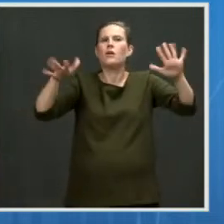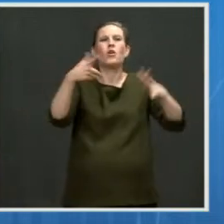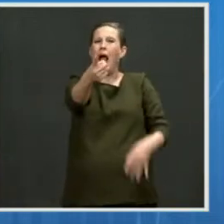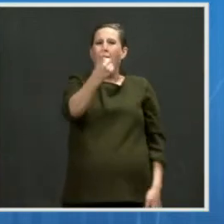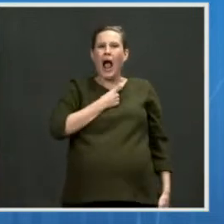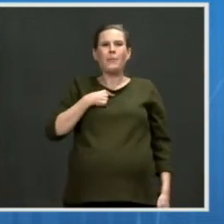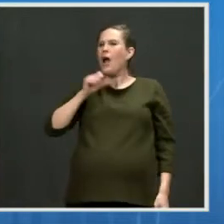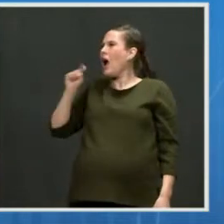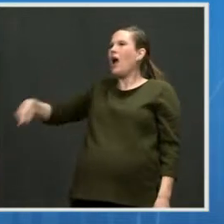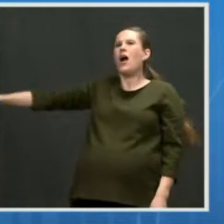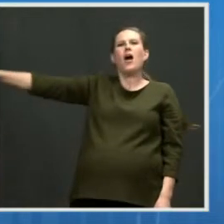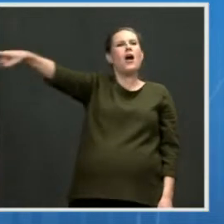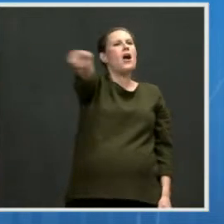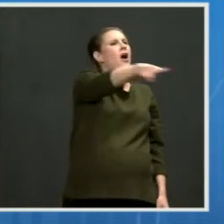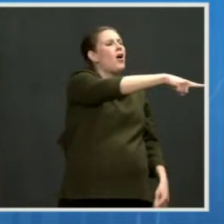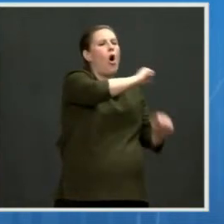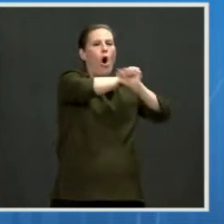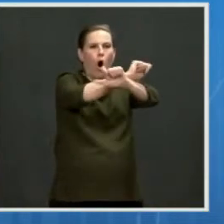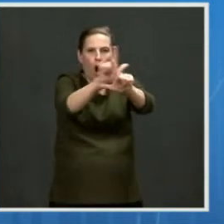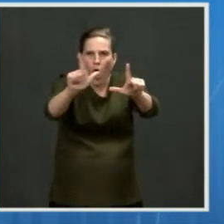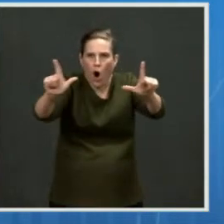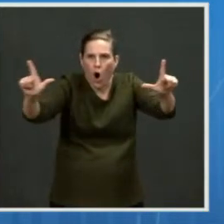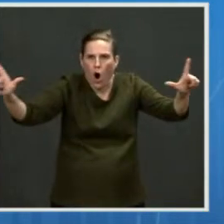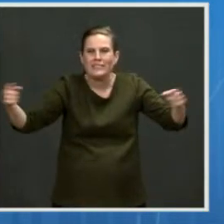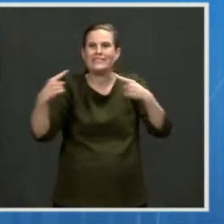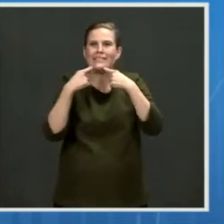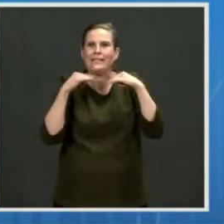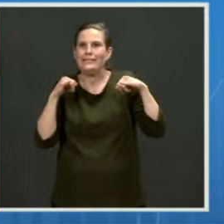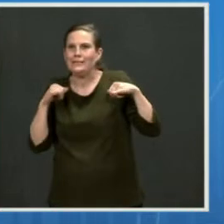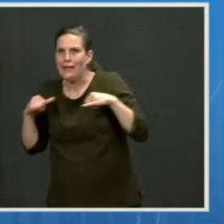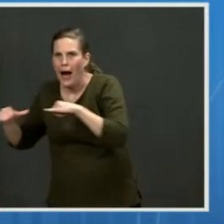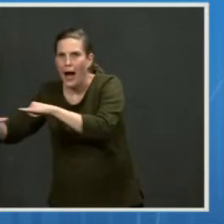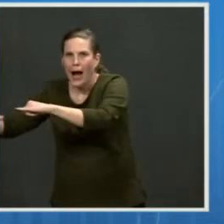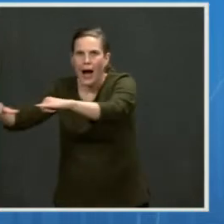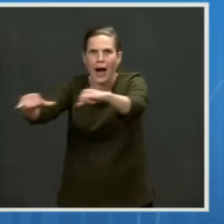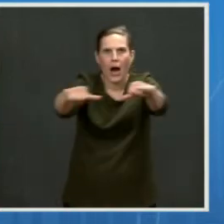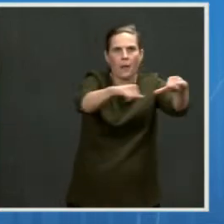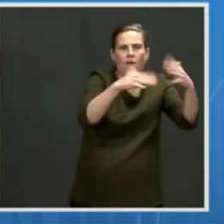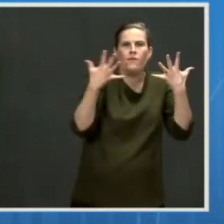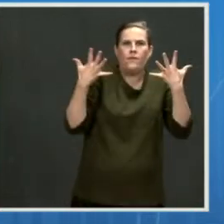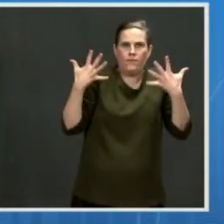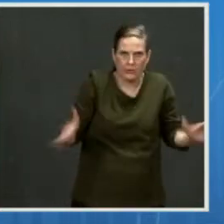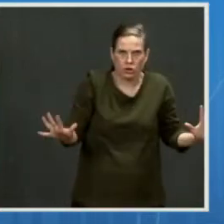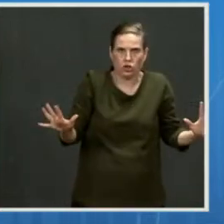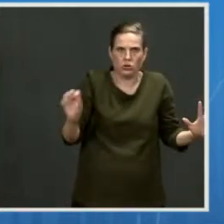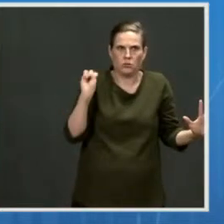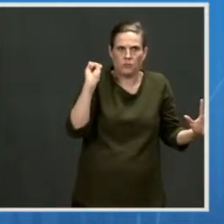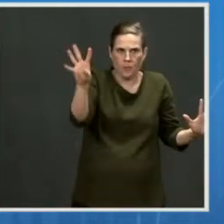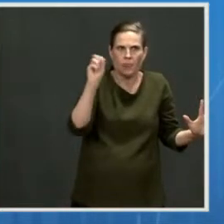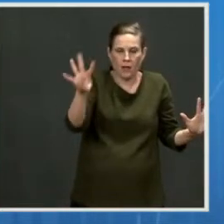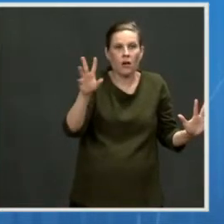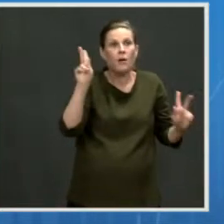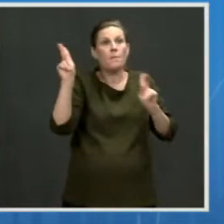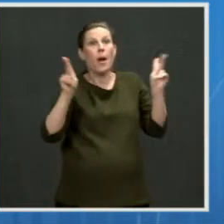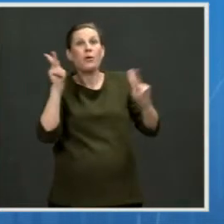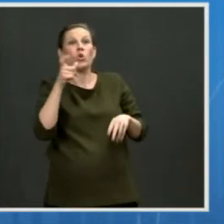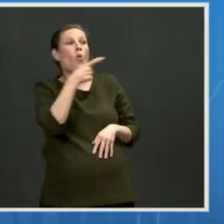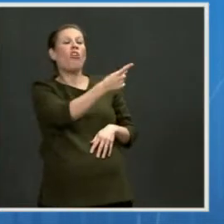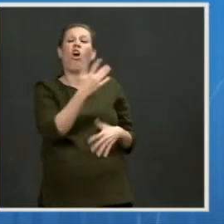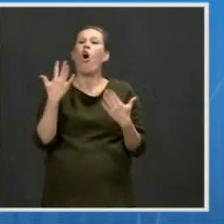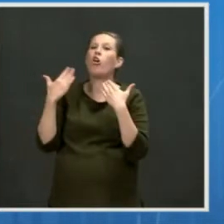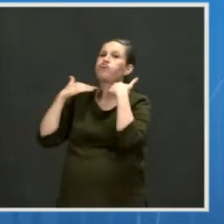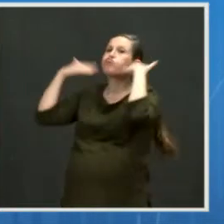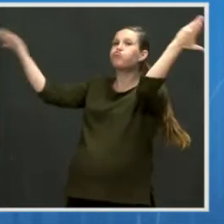across the country make the same points, so that people who are in violation of that are choosing to do